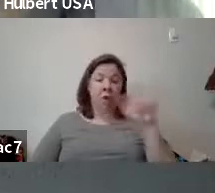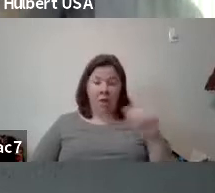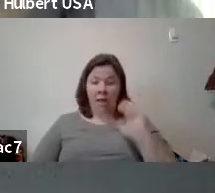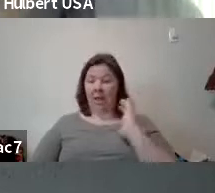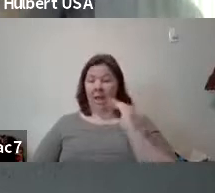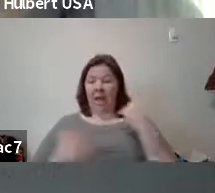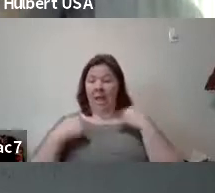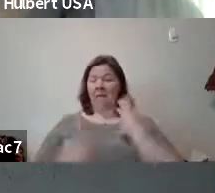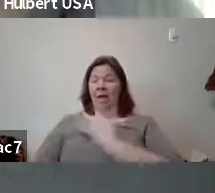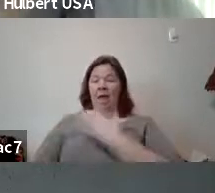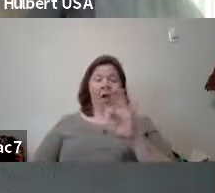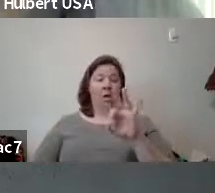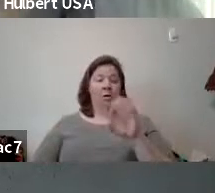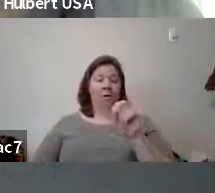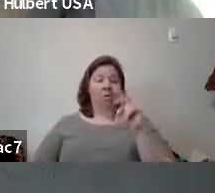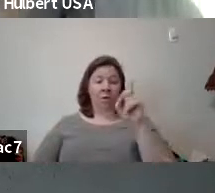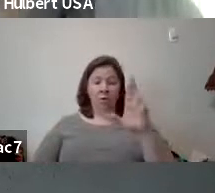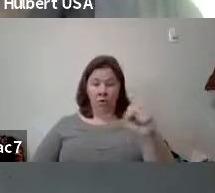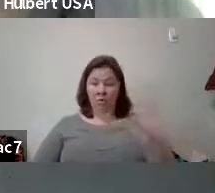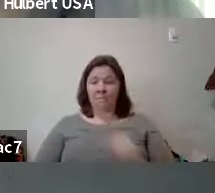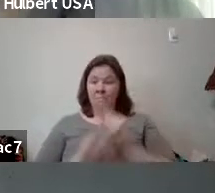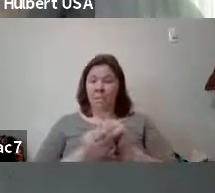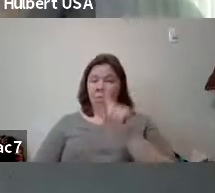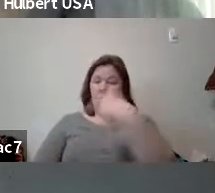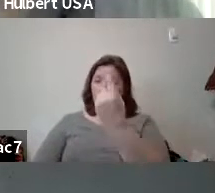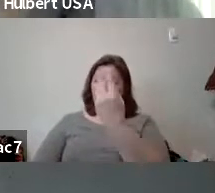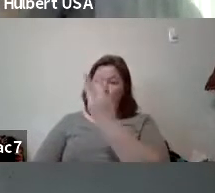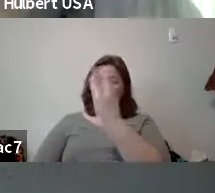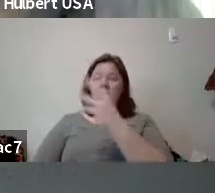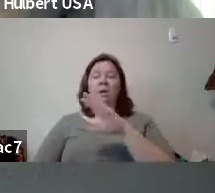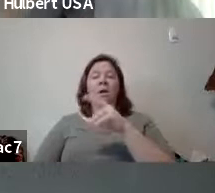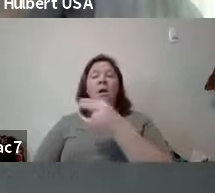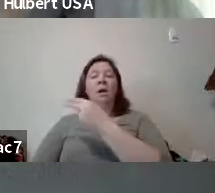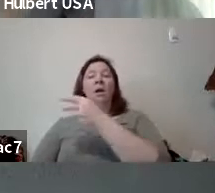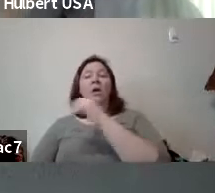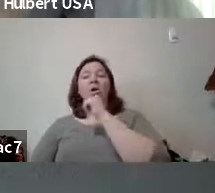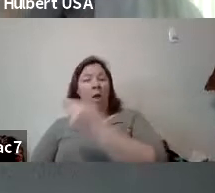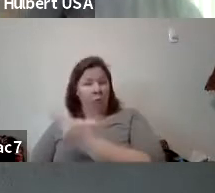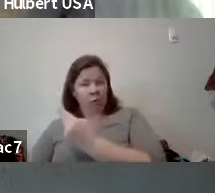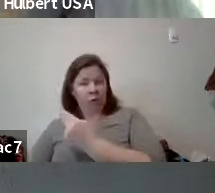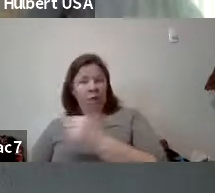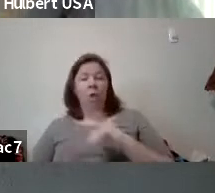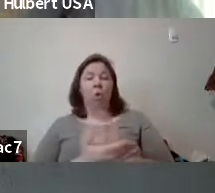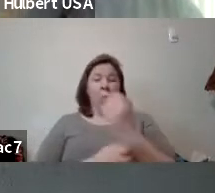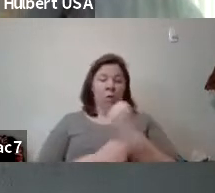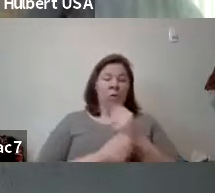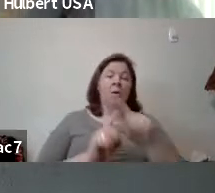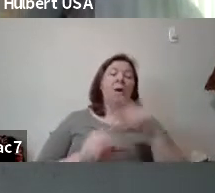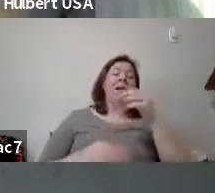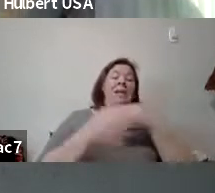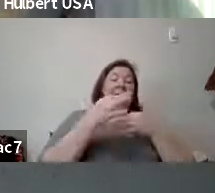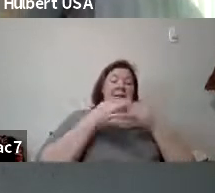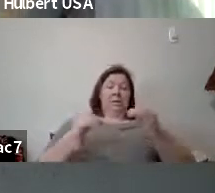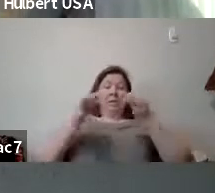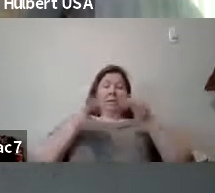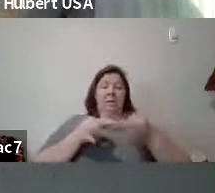only meeting on Wednesday and not Thursday because of New Year's Eve. So it will probably be on Wednesday. The link will be posted in the